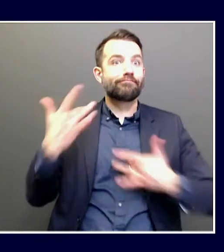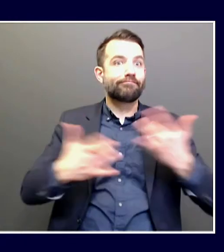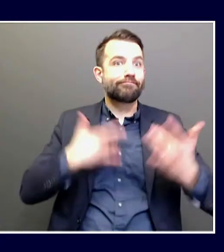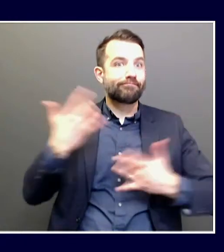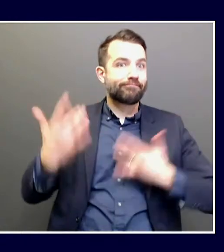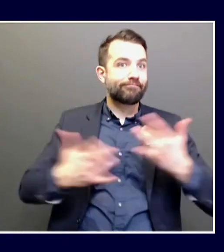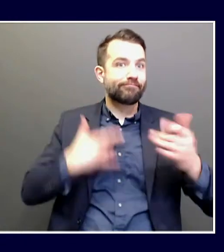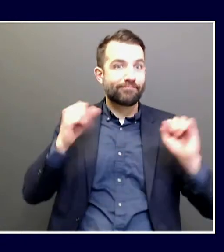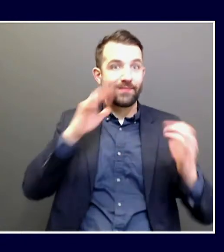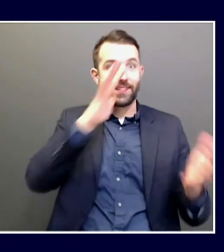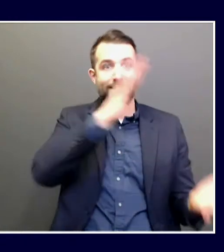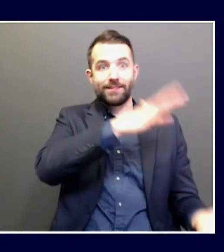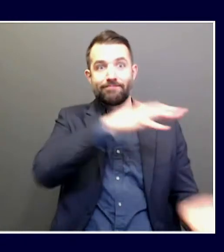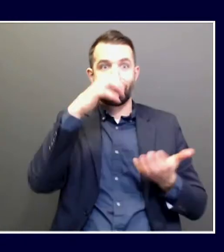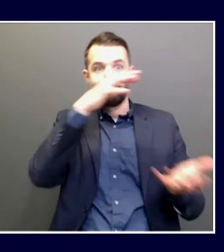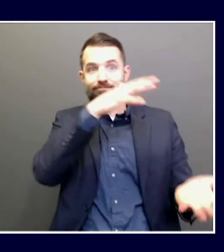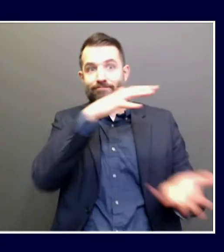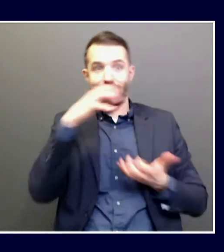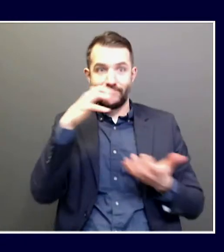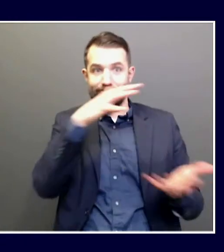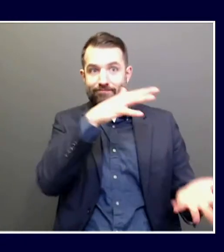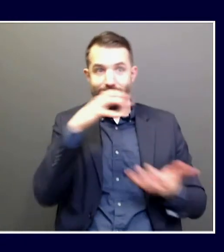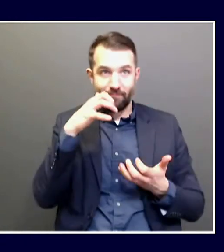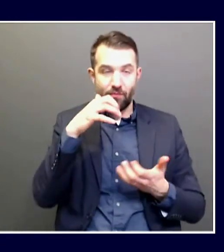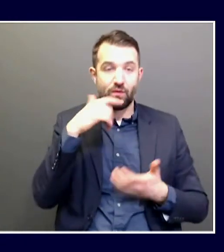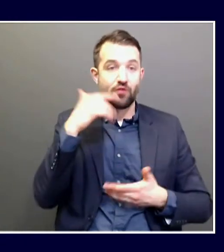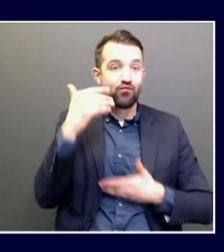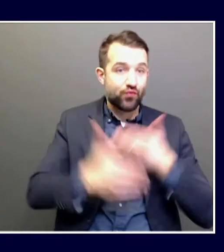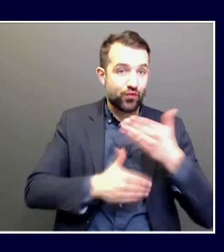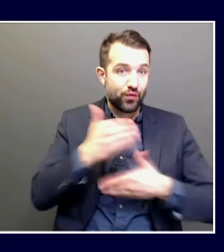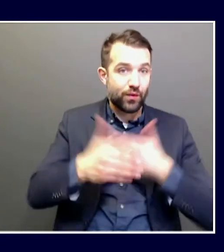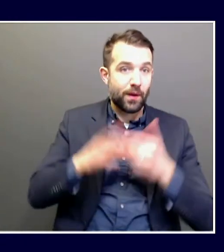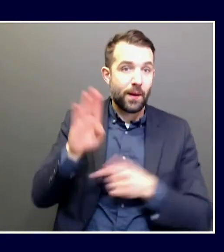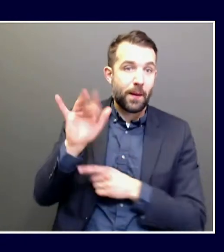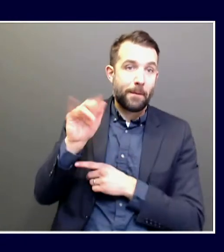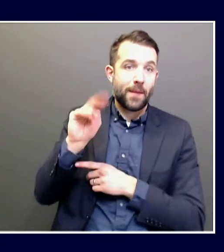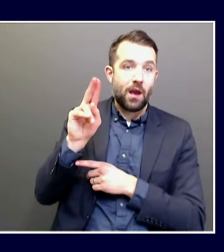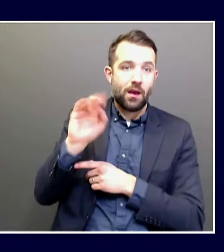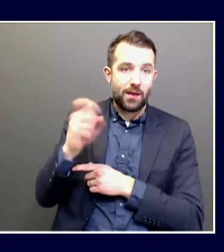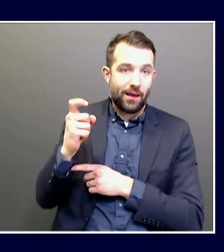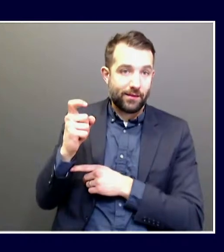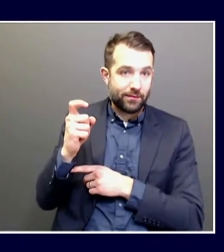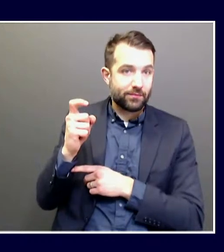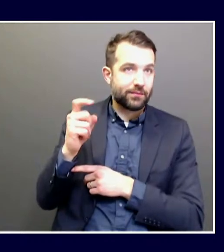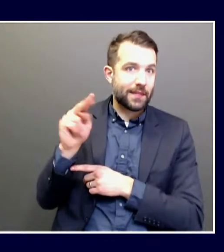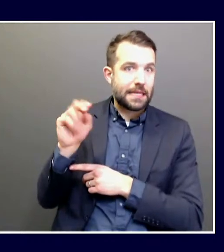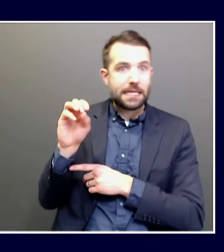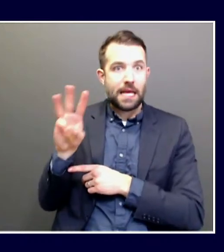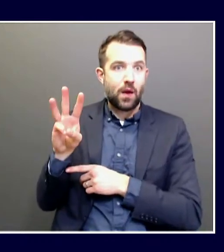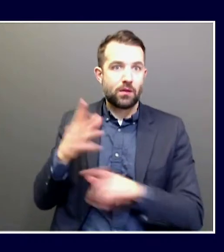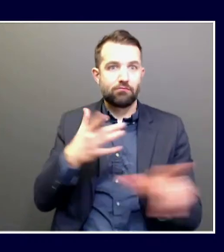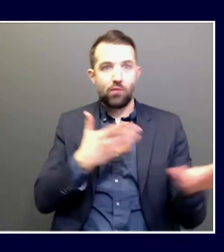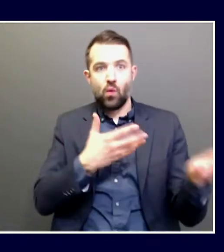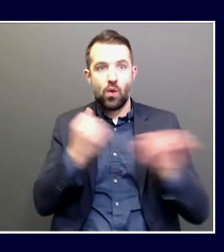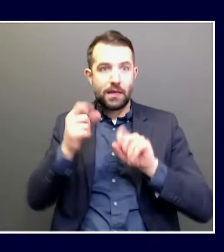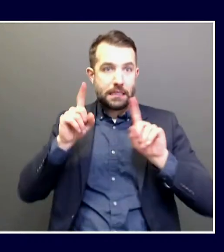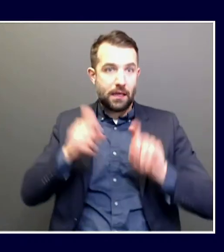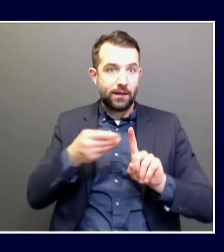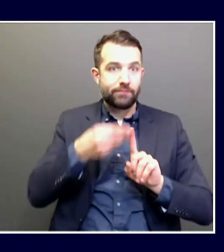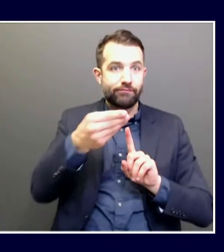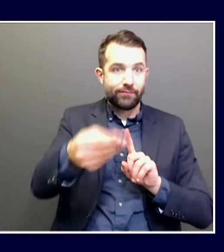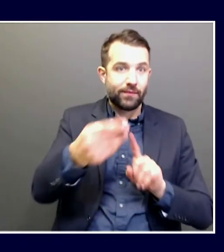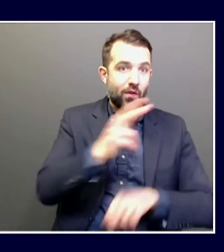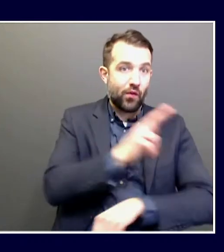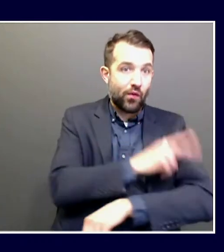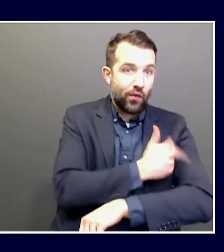the 250,000 Binax Now rapid antigen tests to be distributed to hospitals and the Walgreens